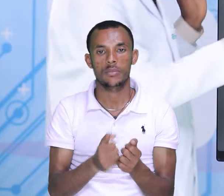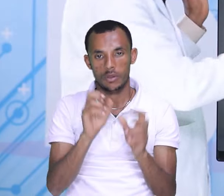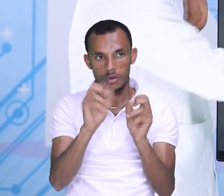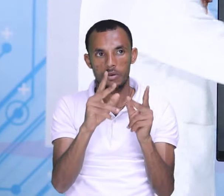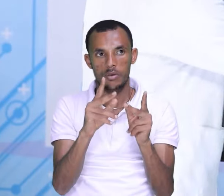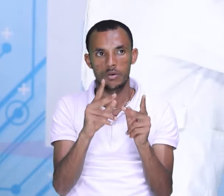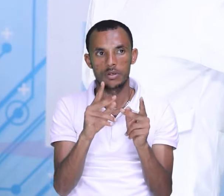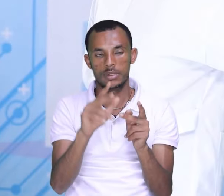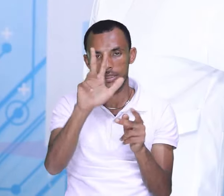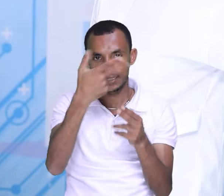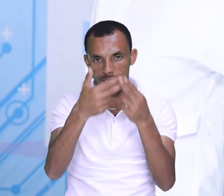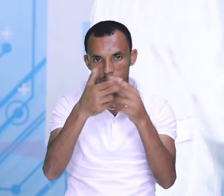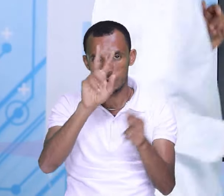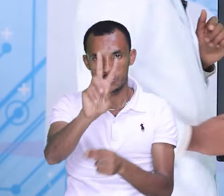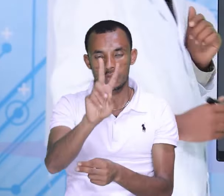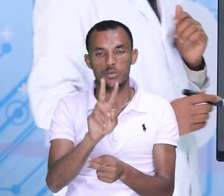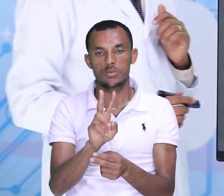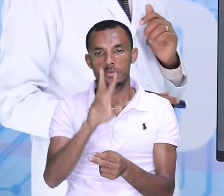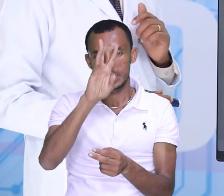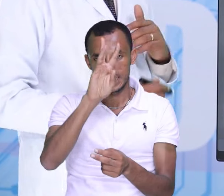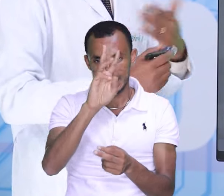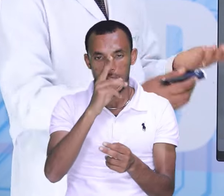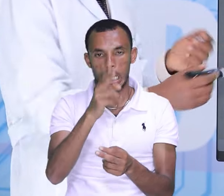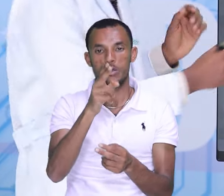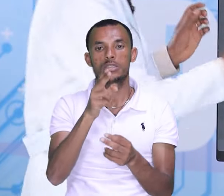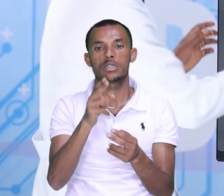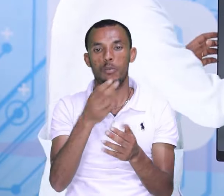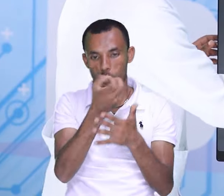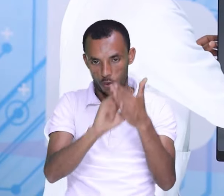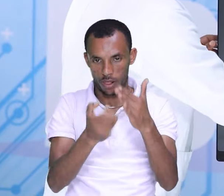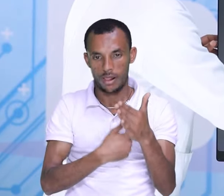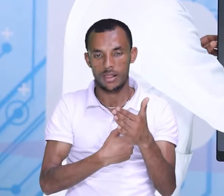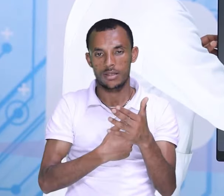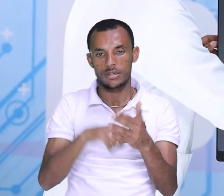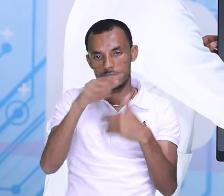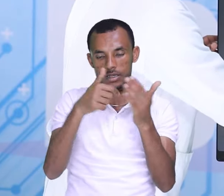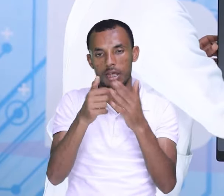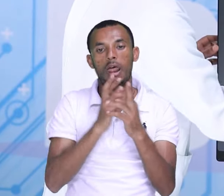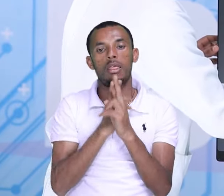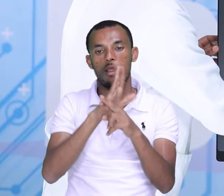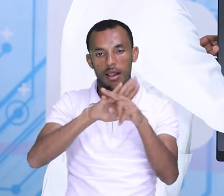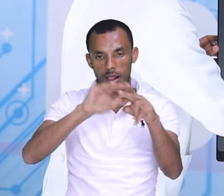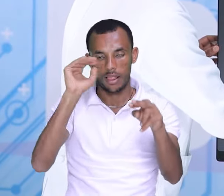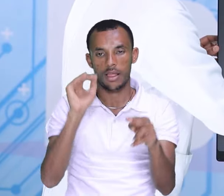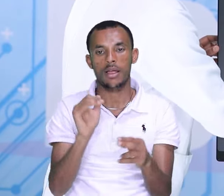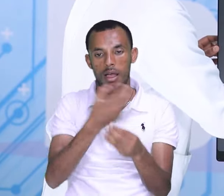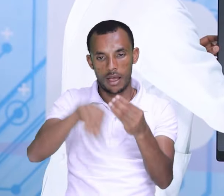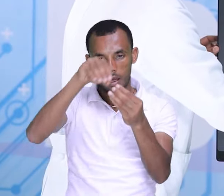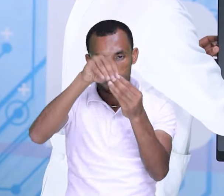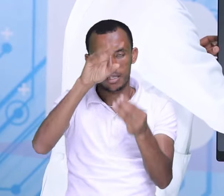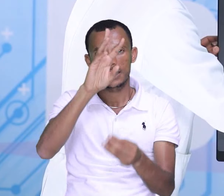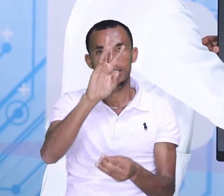Okay, 3 times 2, 6 hydrogen in product position. Therefore, in reactant position, addings